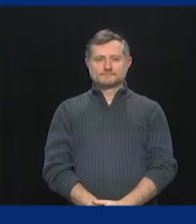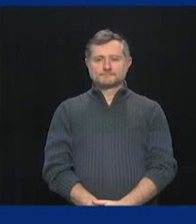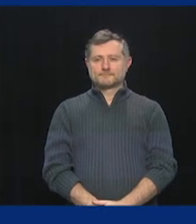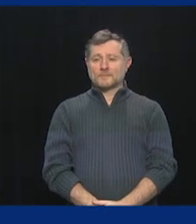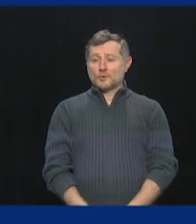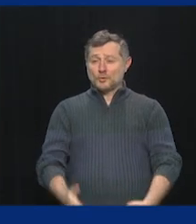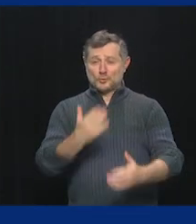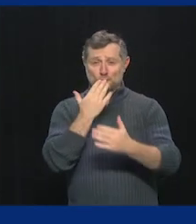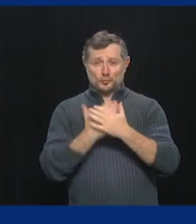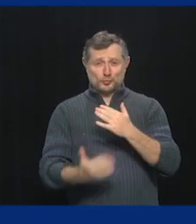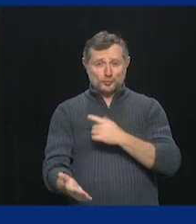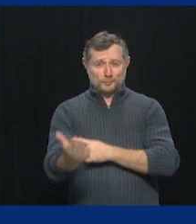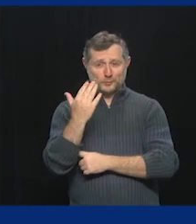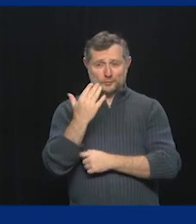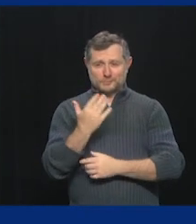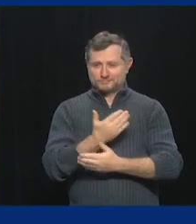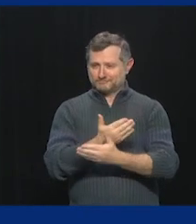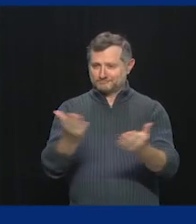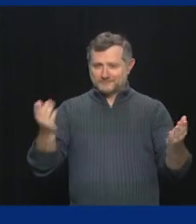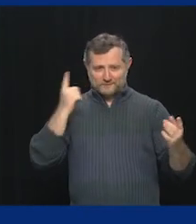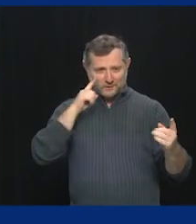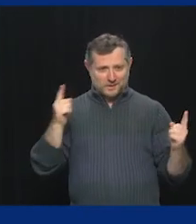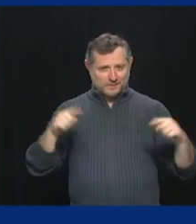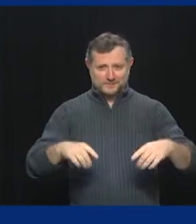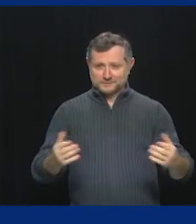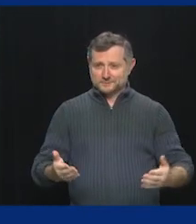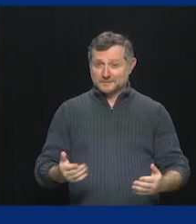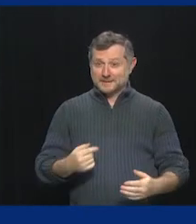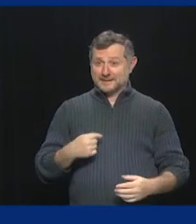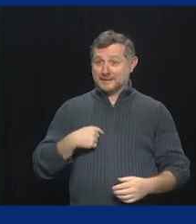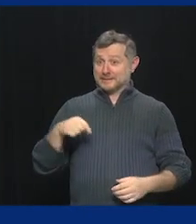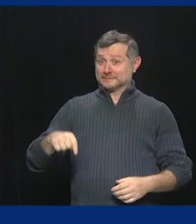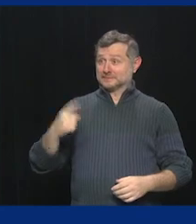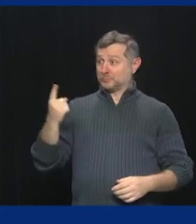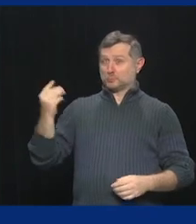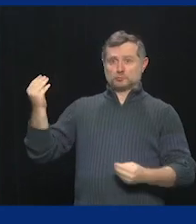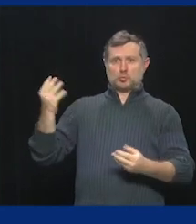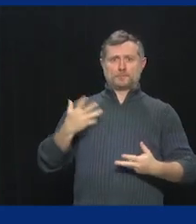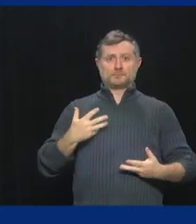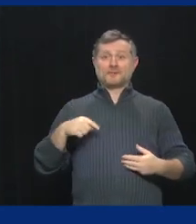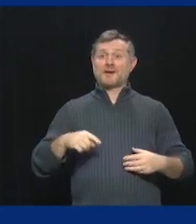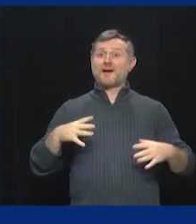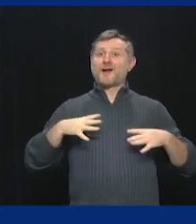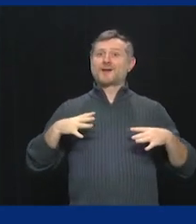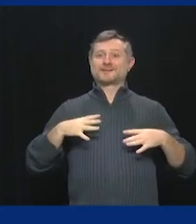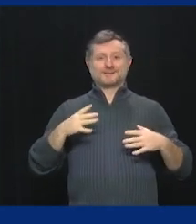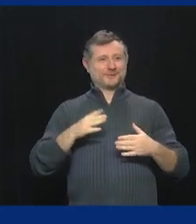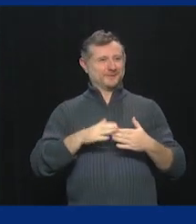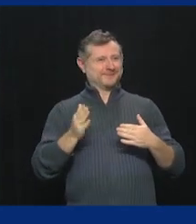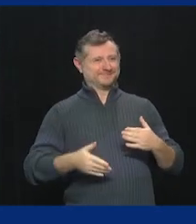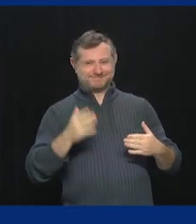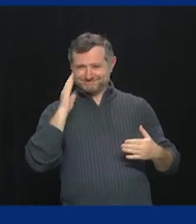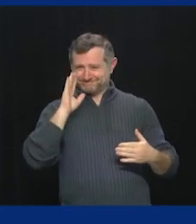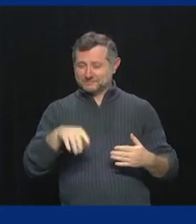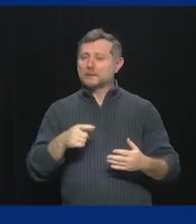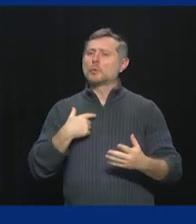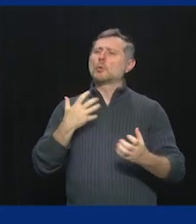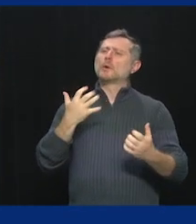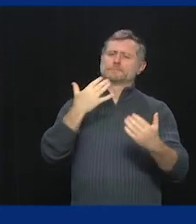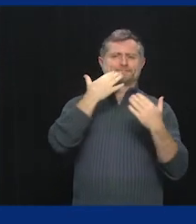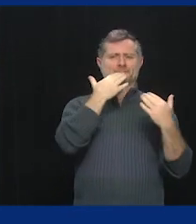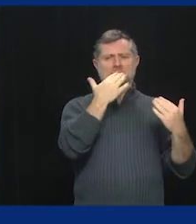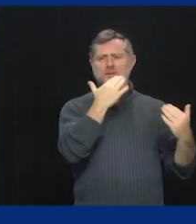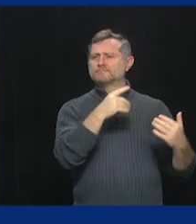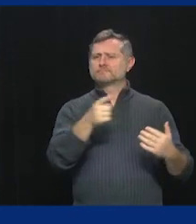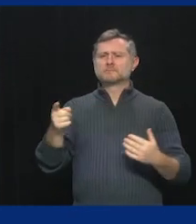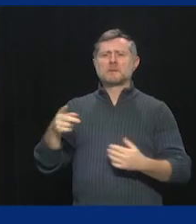Good morning, and thank you for coming out on what I'm told is a holiday weekend. I want to first of all thank Patrick Murphy, our Commissioner of New York State